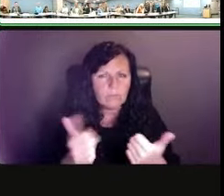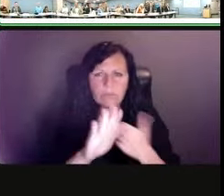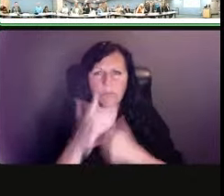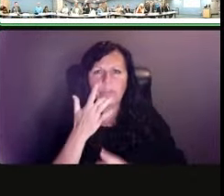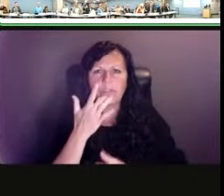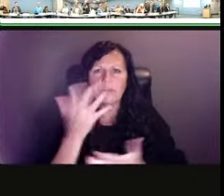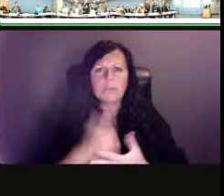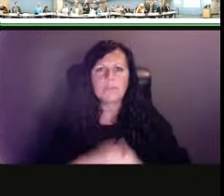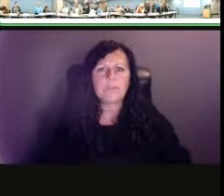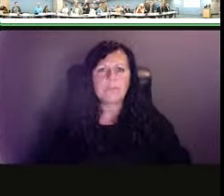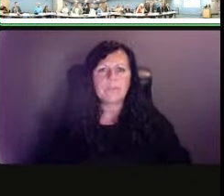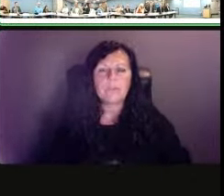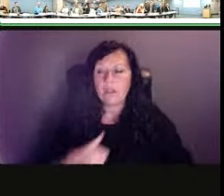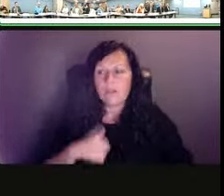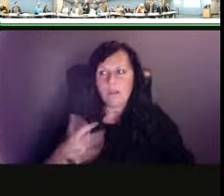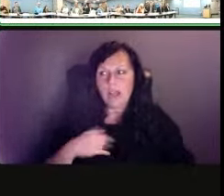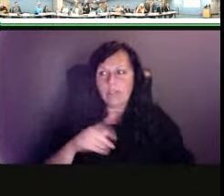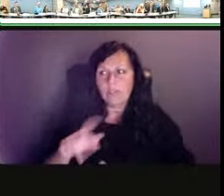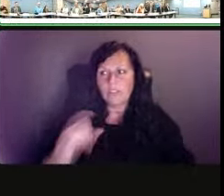I have questions.